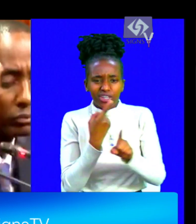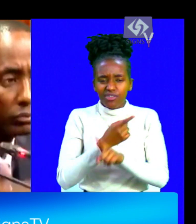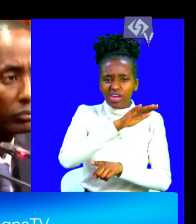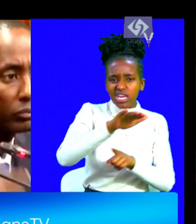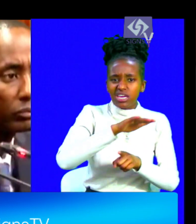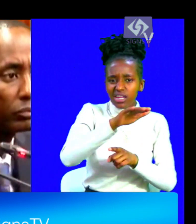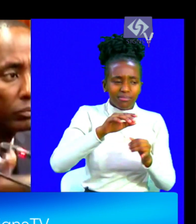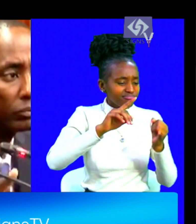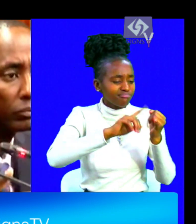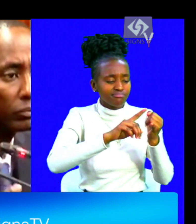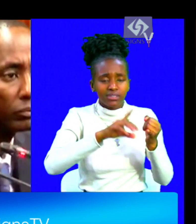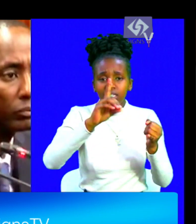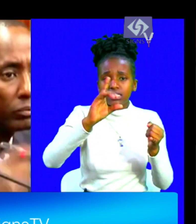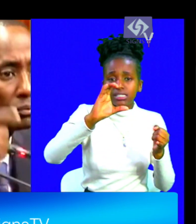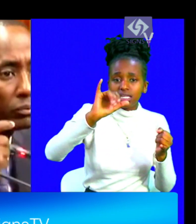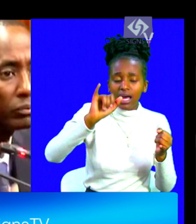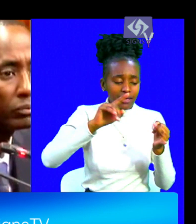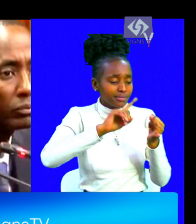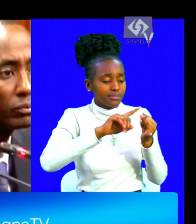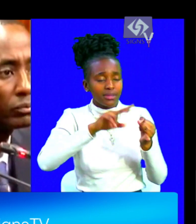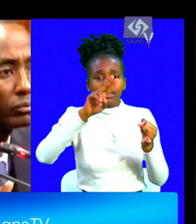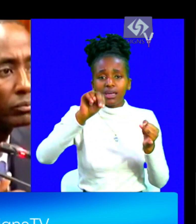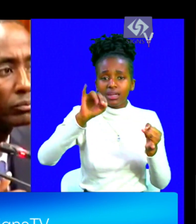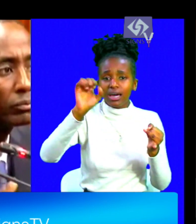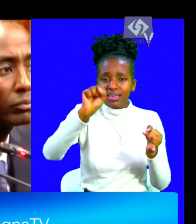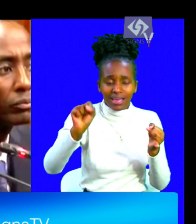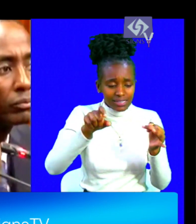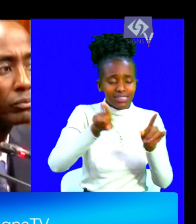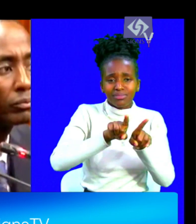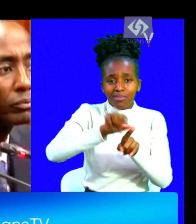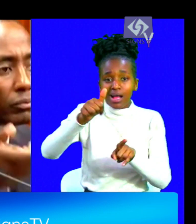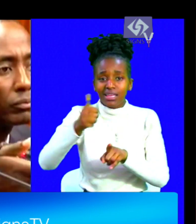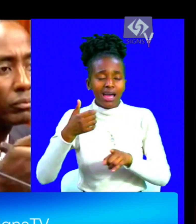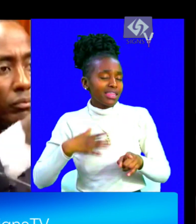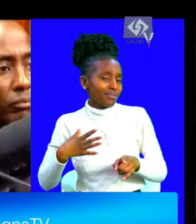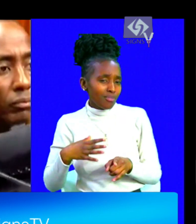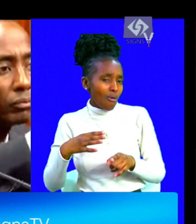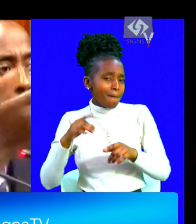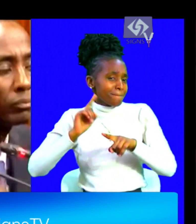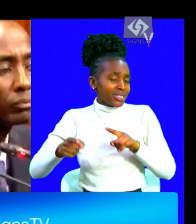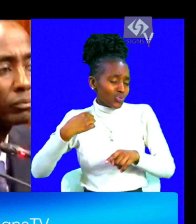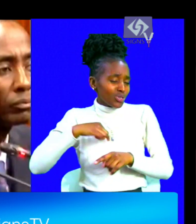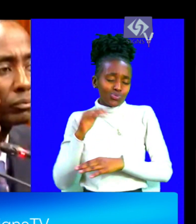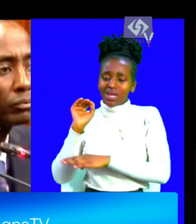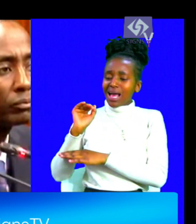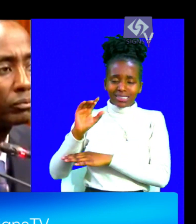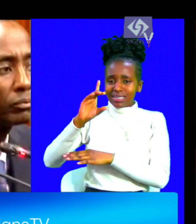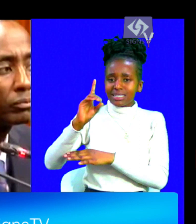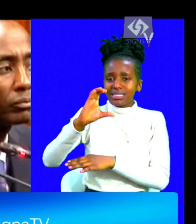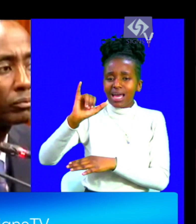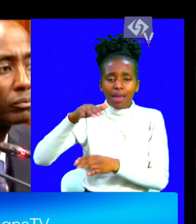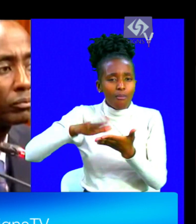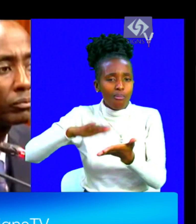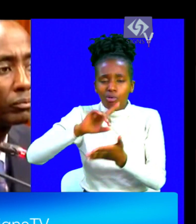of the DCI, the NIS. So what else are we going to ask the DCI which they cannot tell us?